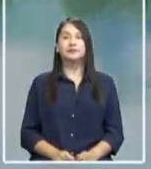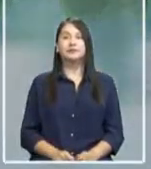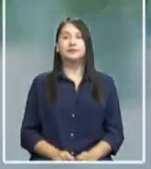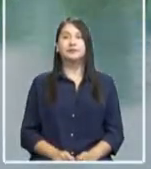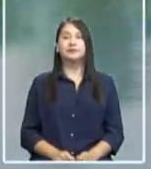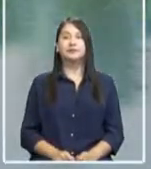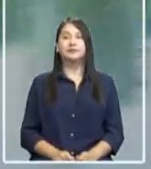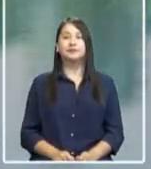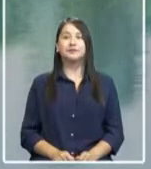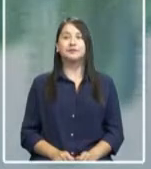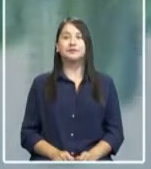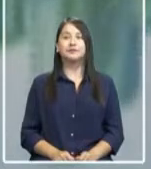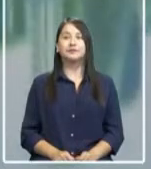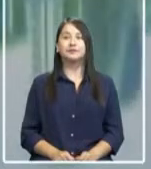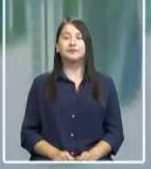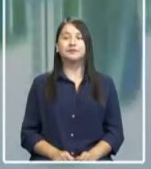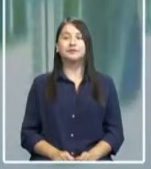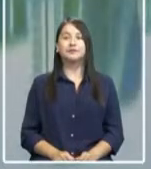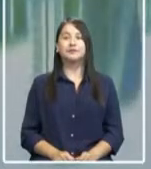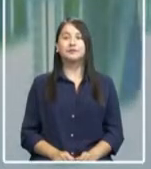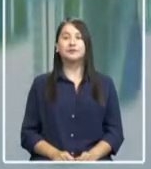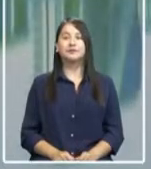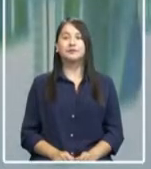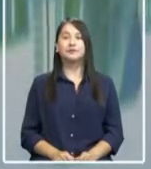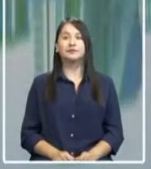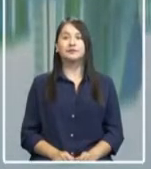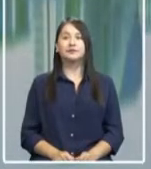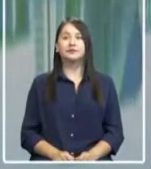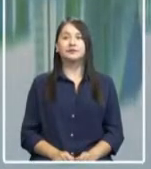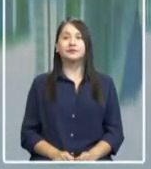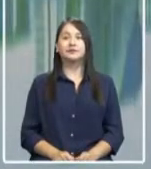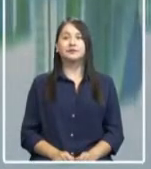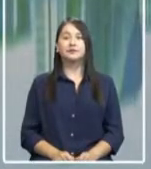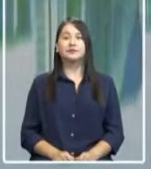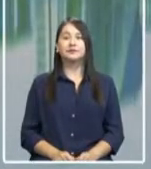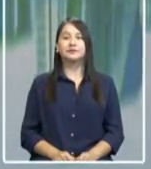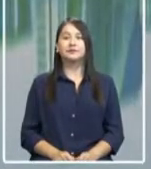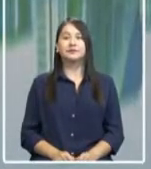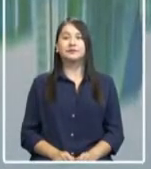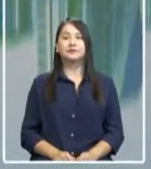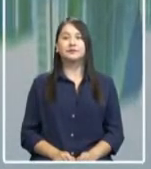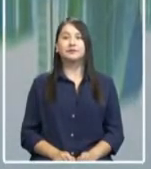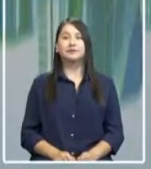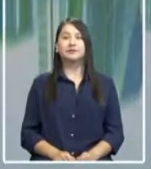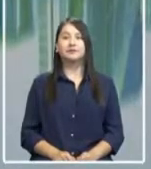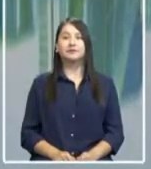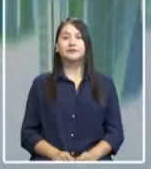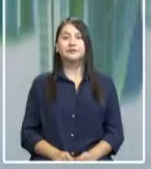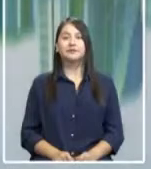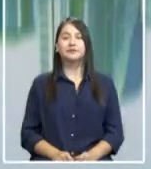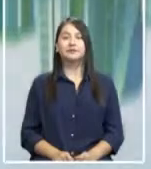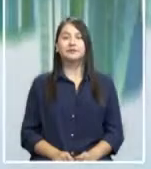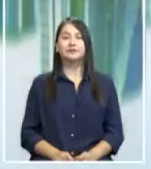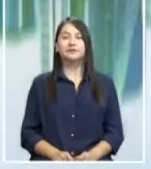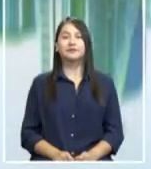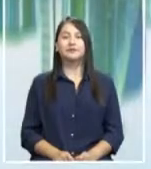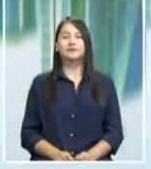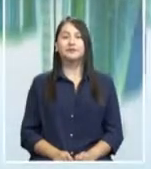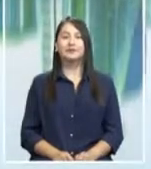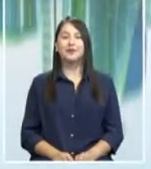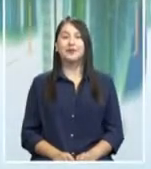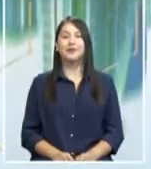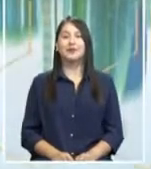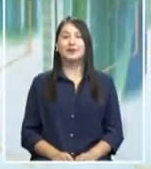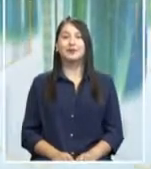Bangladesh. I'm delighted that I could be with you on this occasion. And you are raising the question of the future